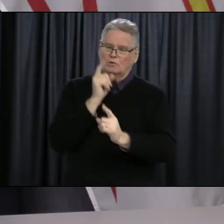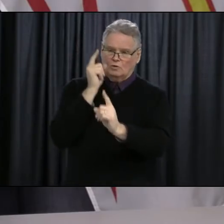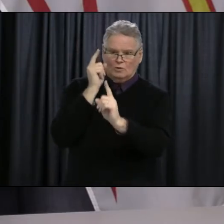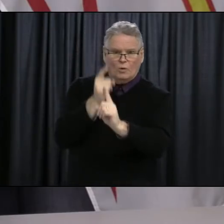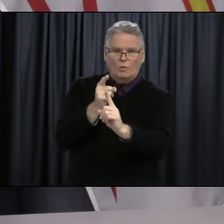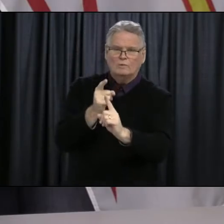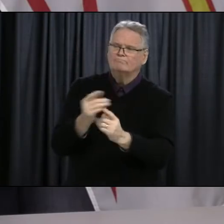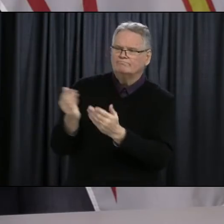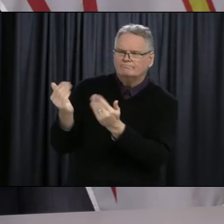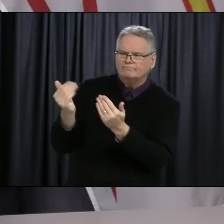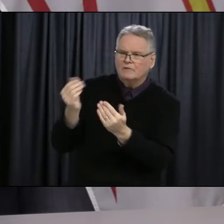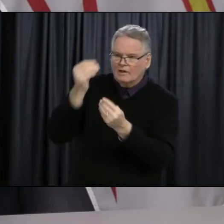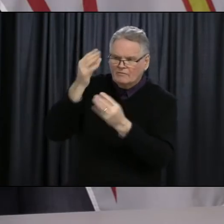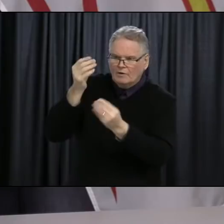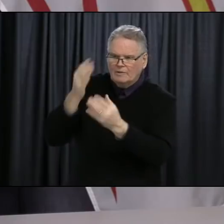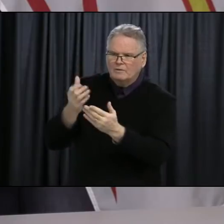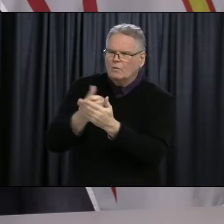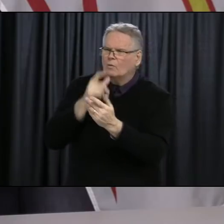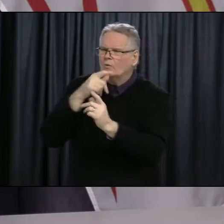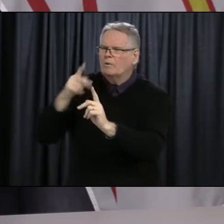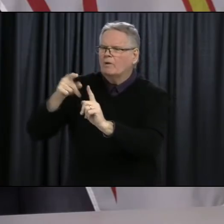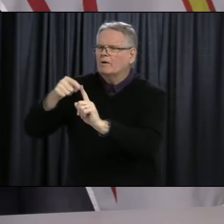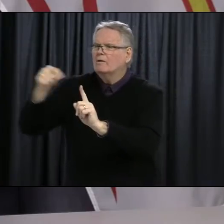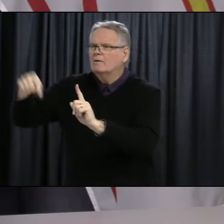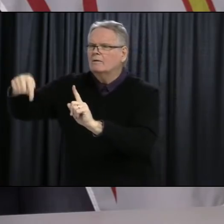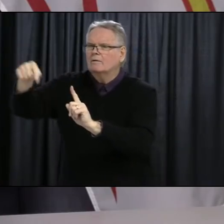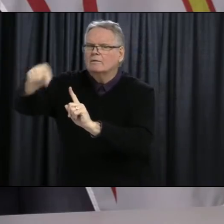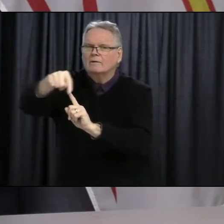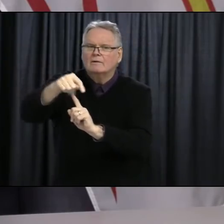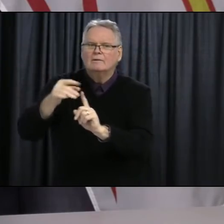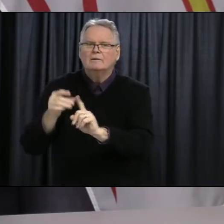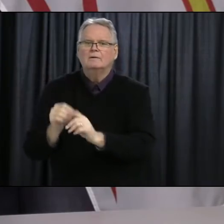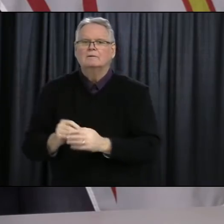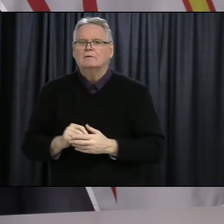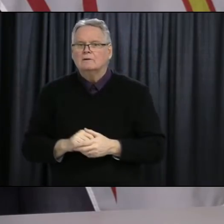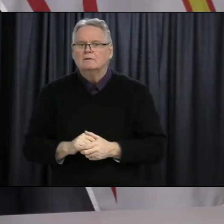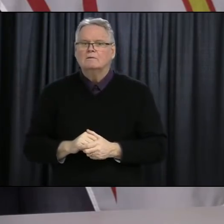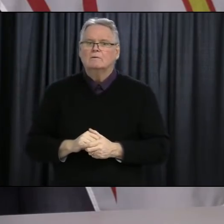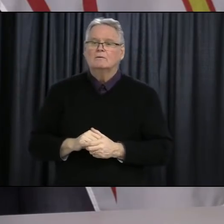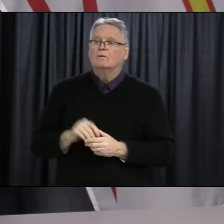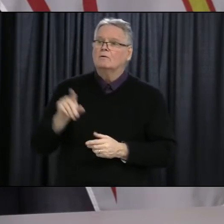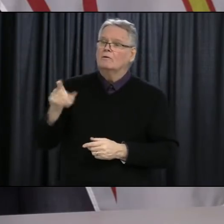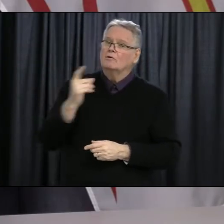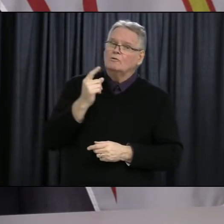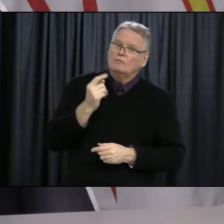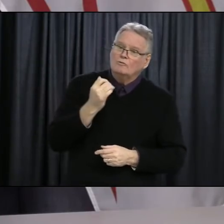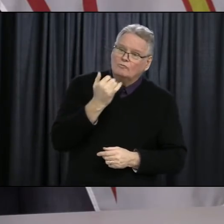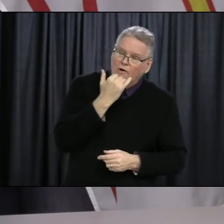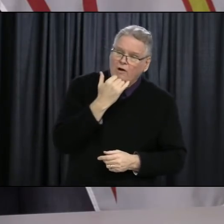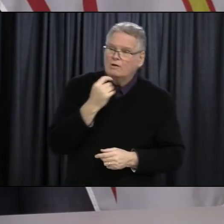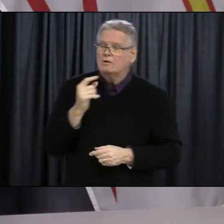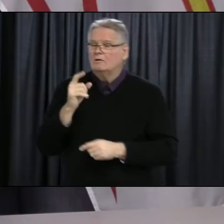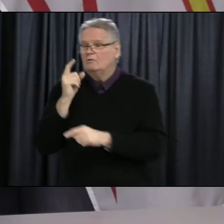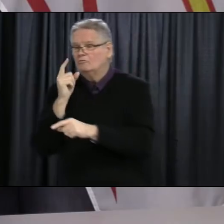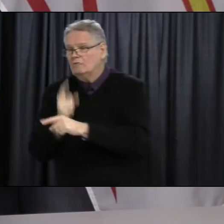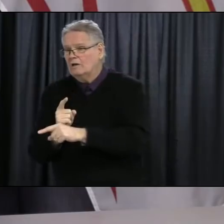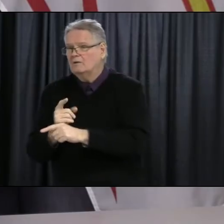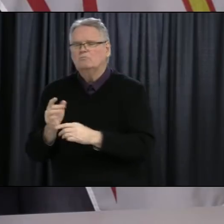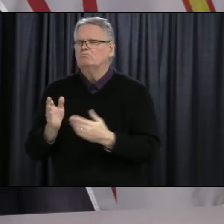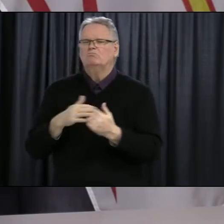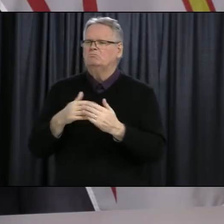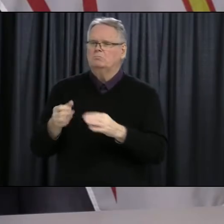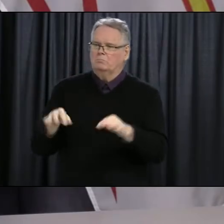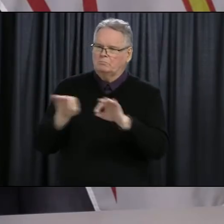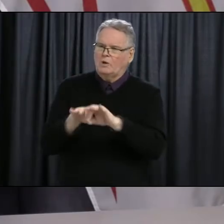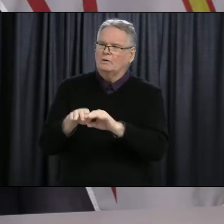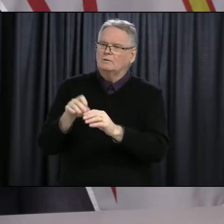at that point, it's irrelevant if people have done things that they're not supposed to do. Our goal at that point is to reduce the potential